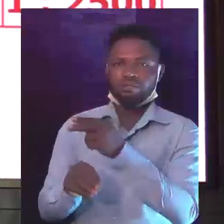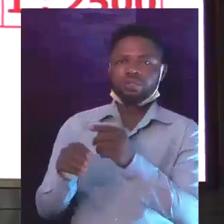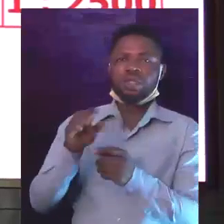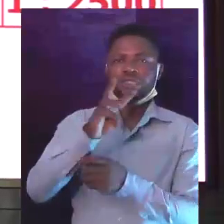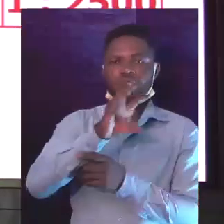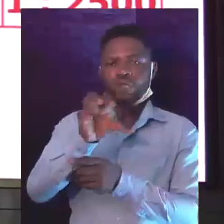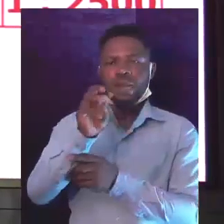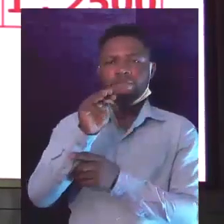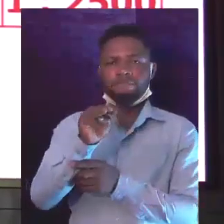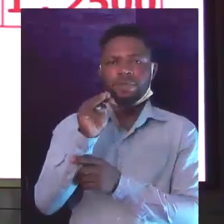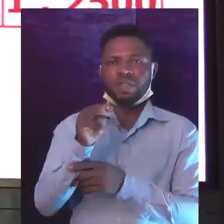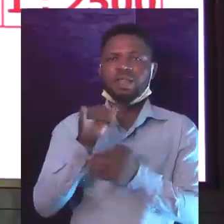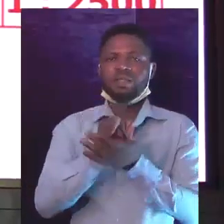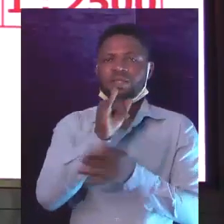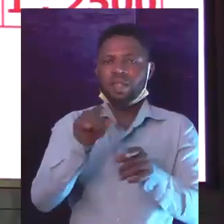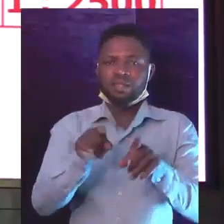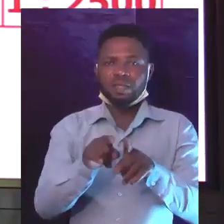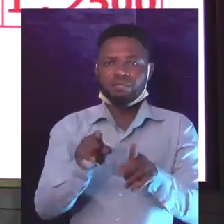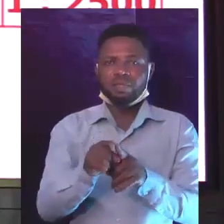600 meters, that is the same thing as